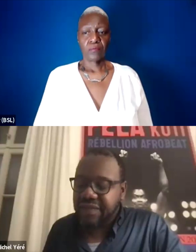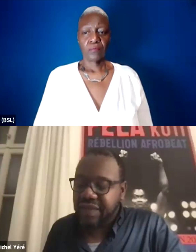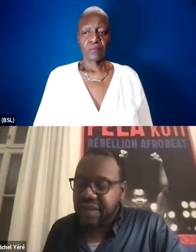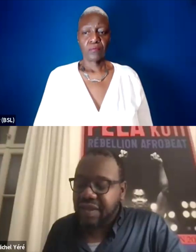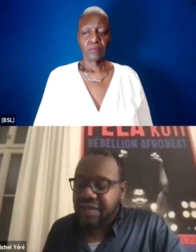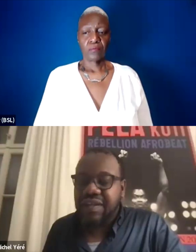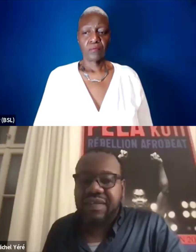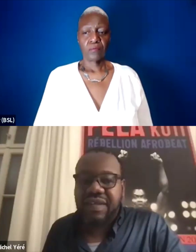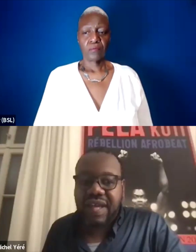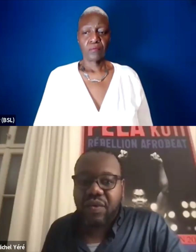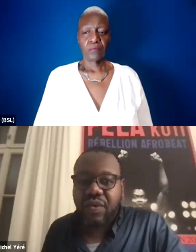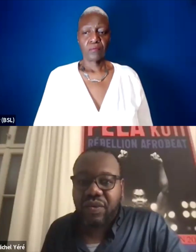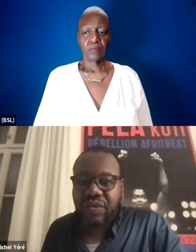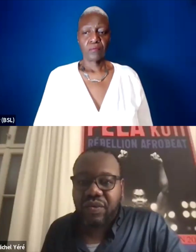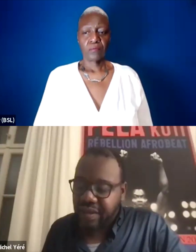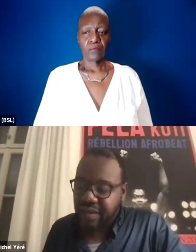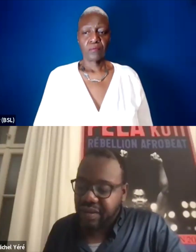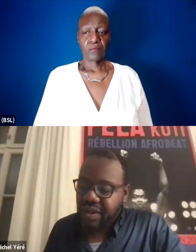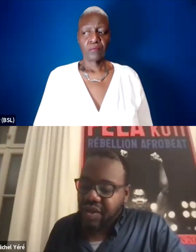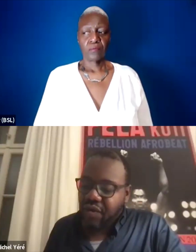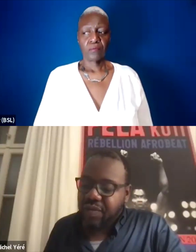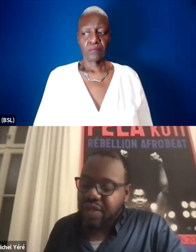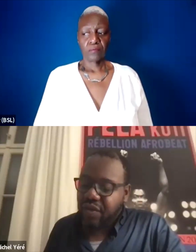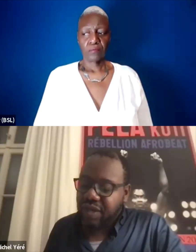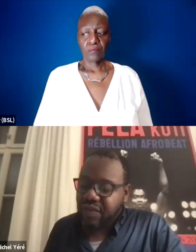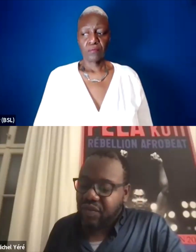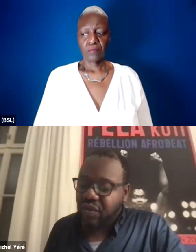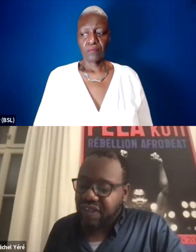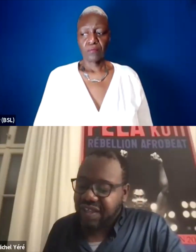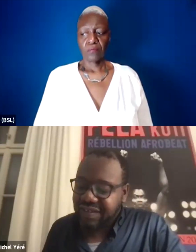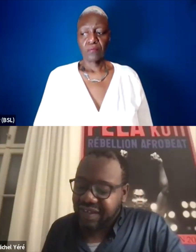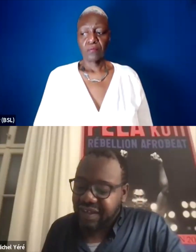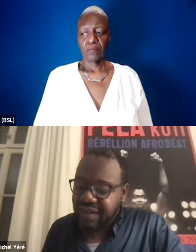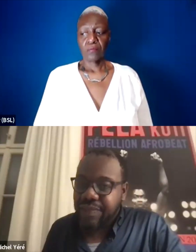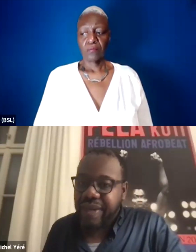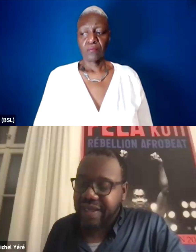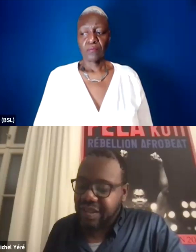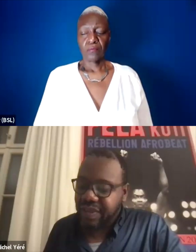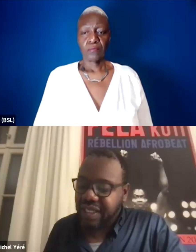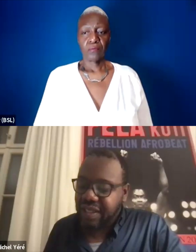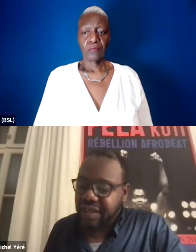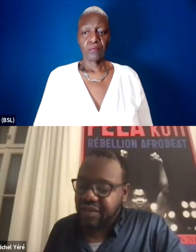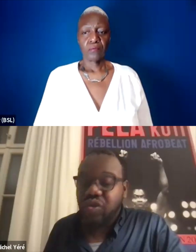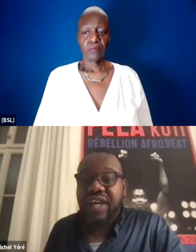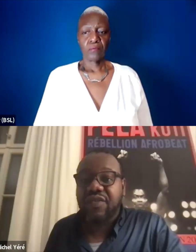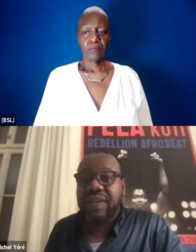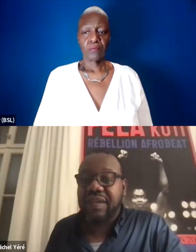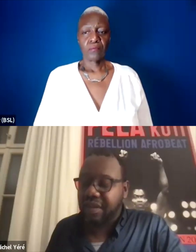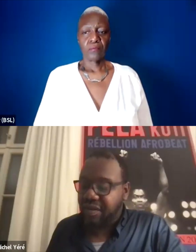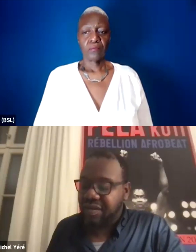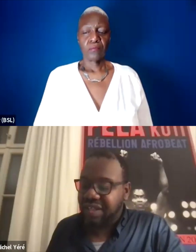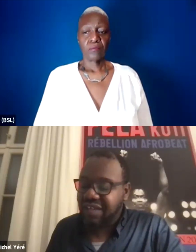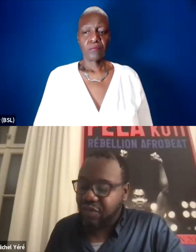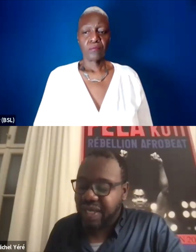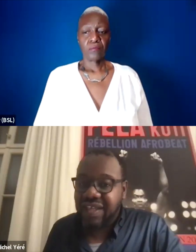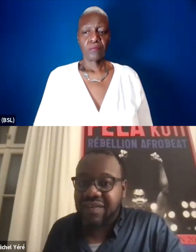des sèves, dessinaient le nom de demain. Au milieu des couteaux aiguisés, des balles qui brillent, j'aurais